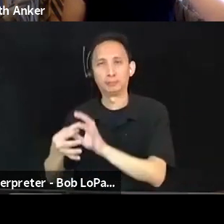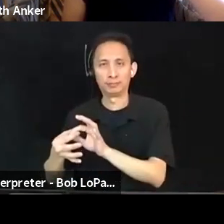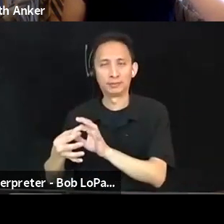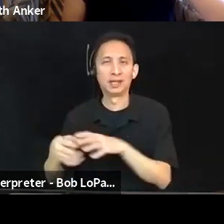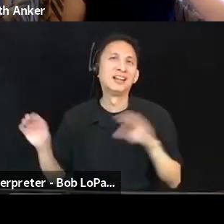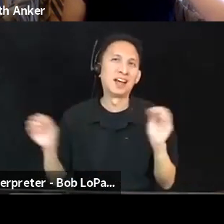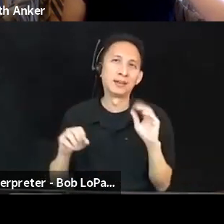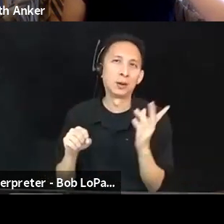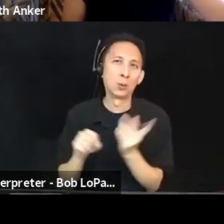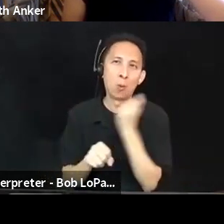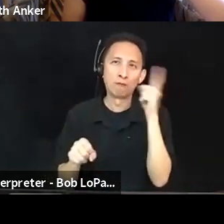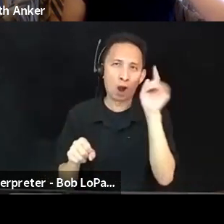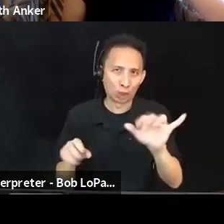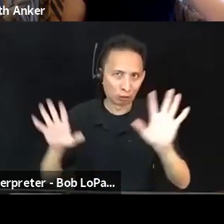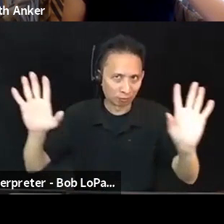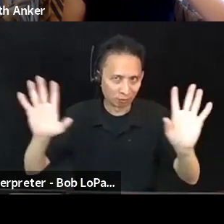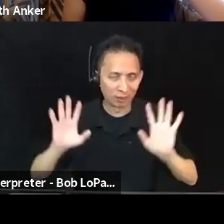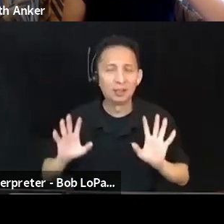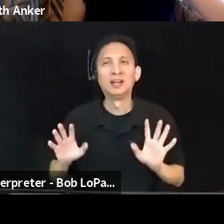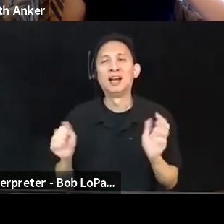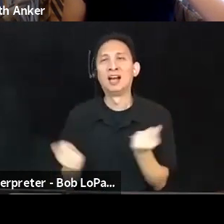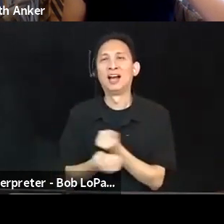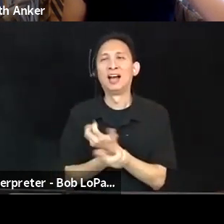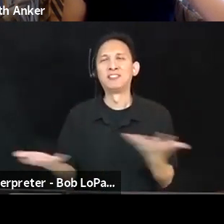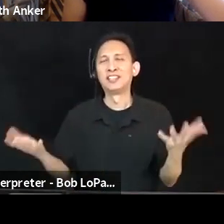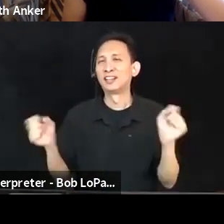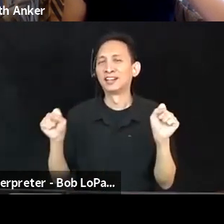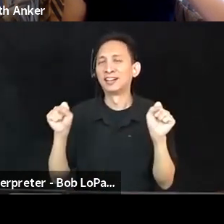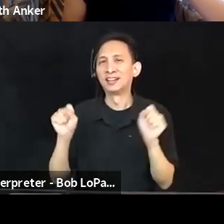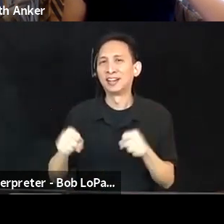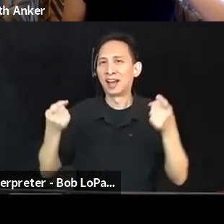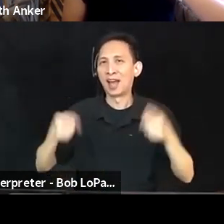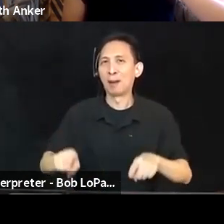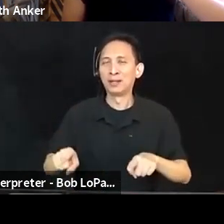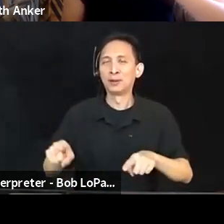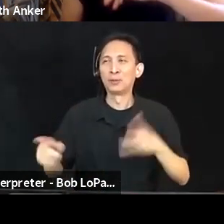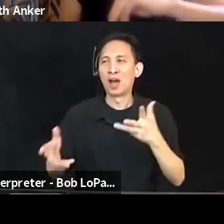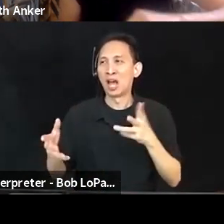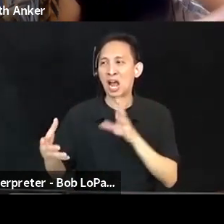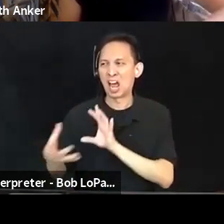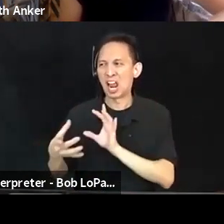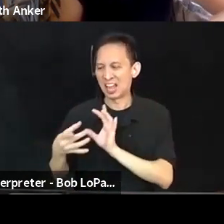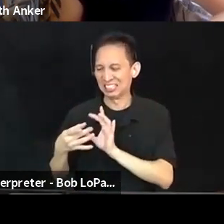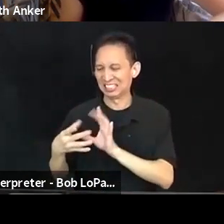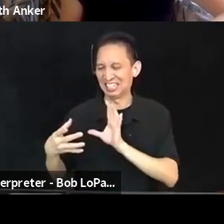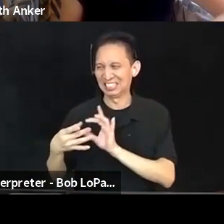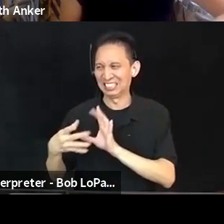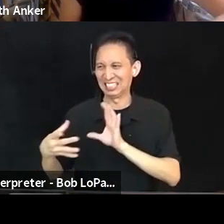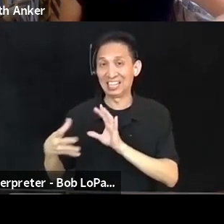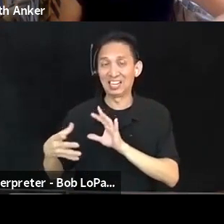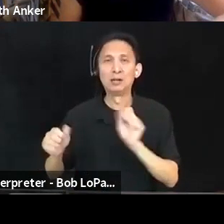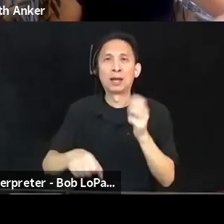won once for all. Everything can always be the object of a